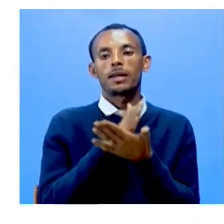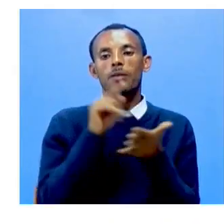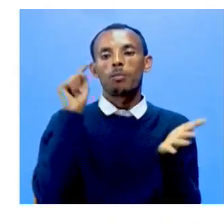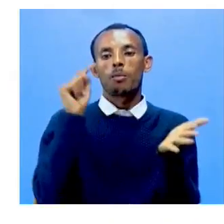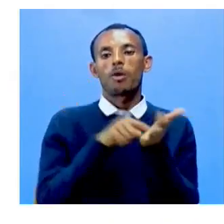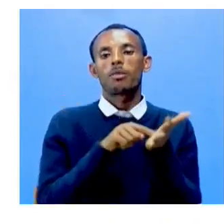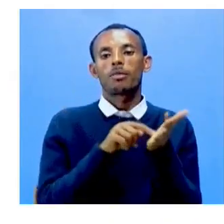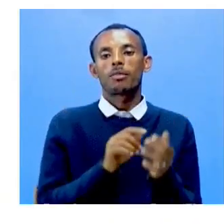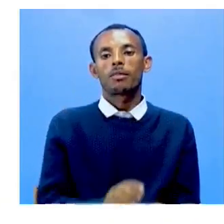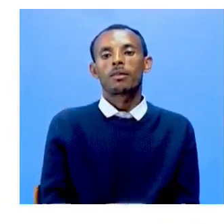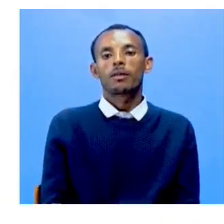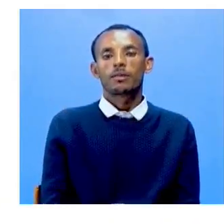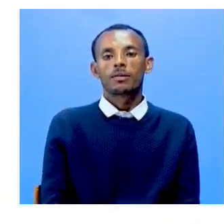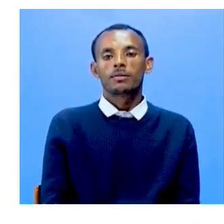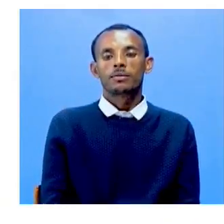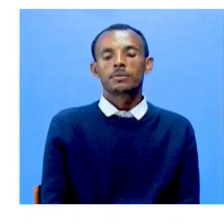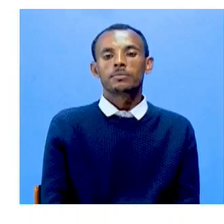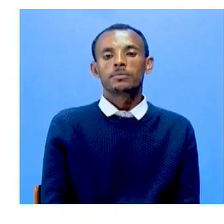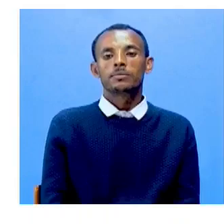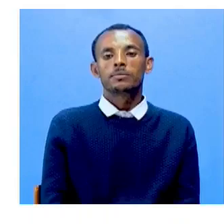midpoints.